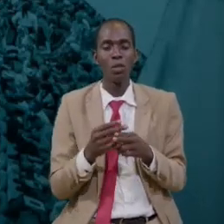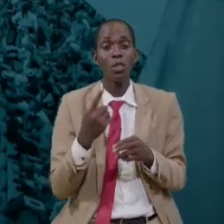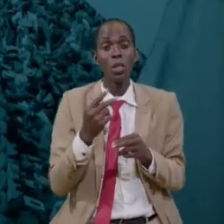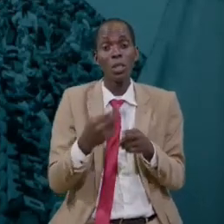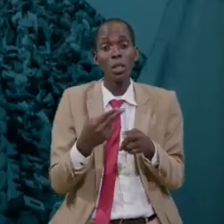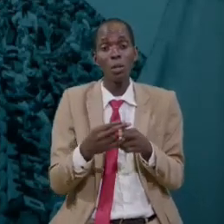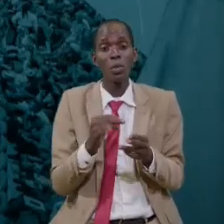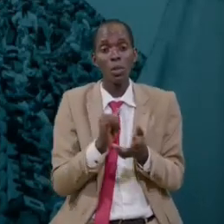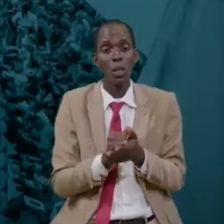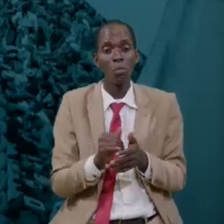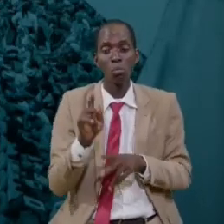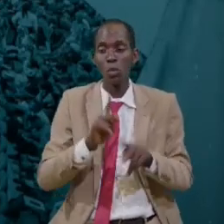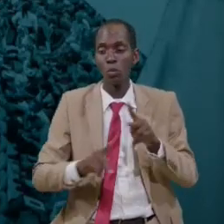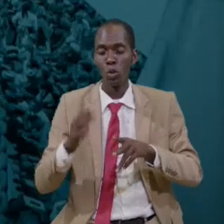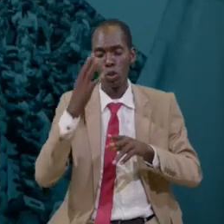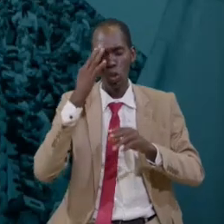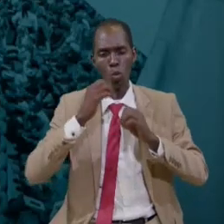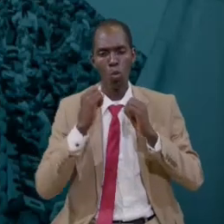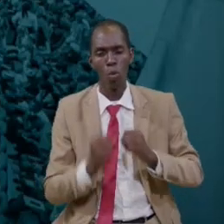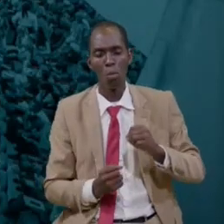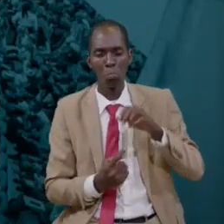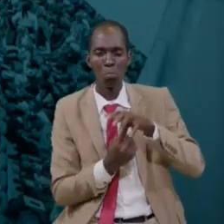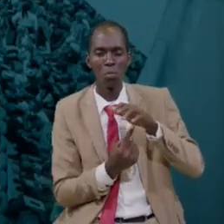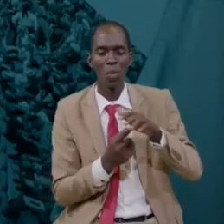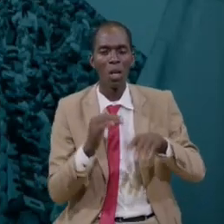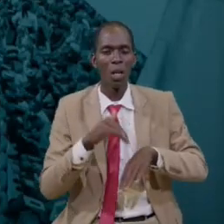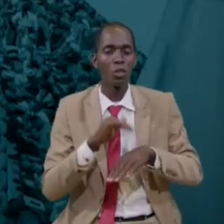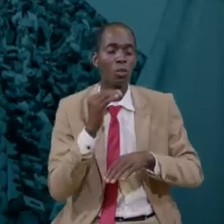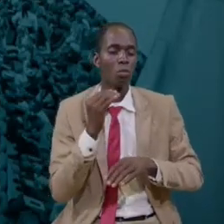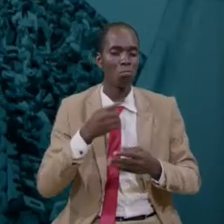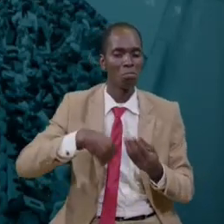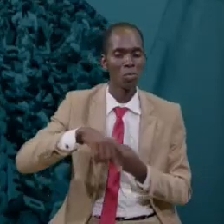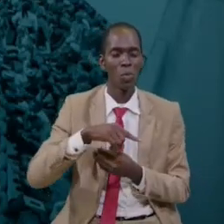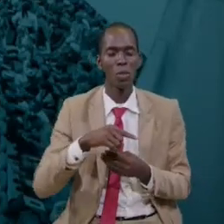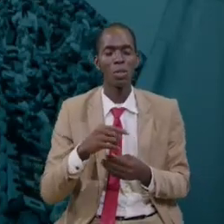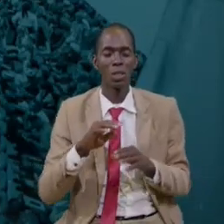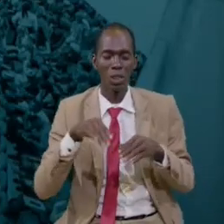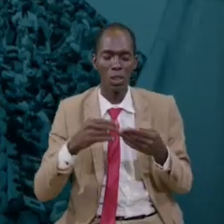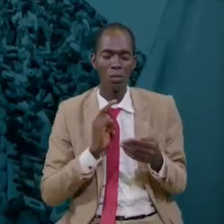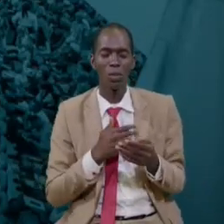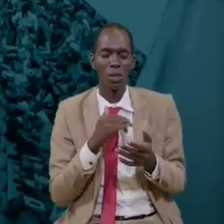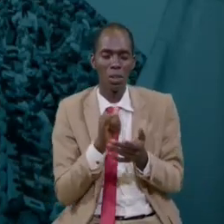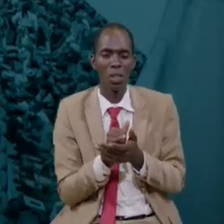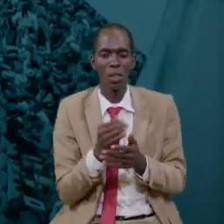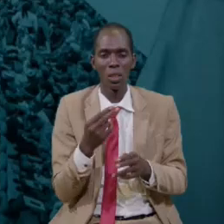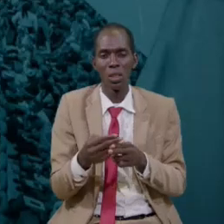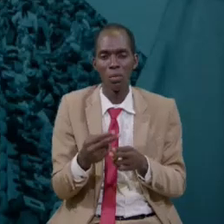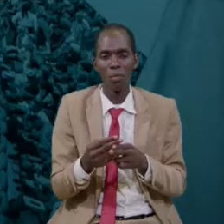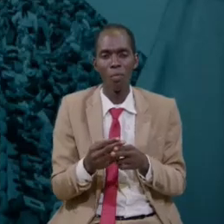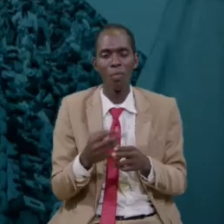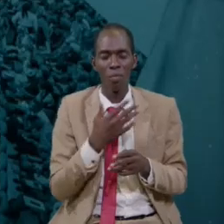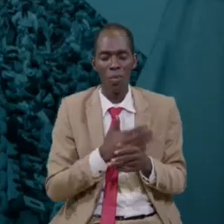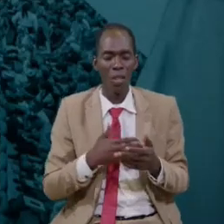living, we'll be able to identify you. Give them the names, in brackets, a kind